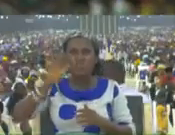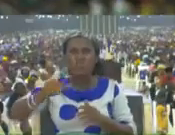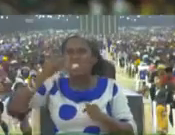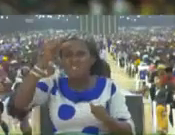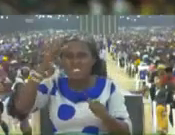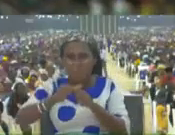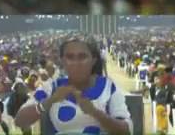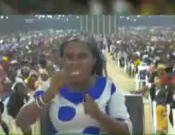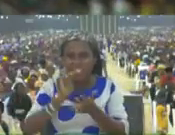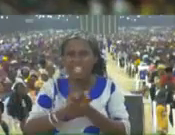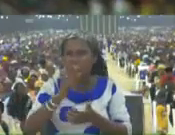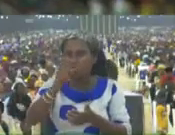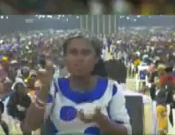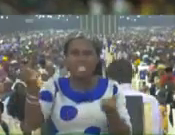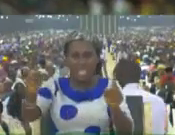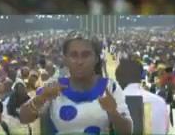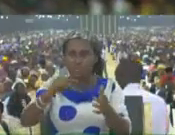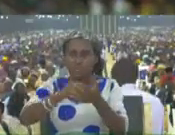this world.